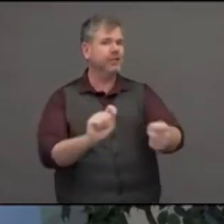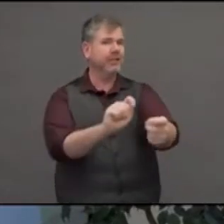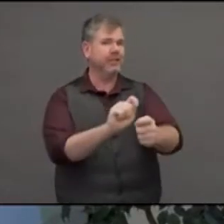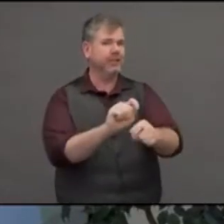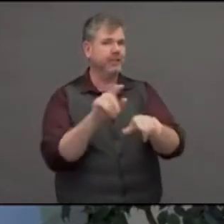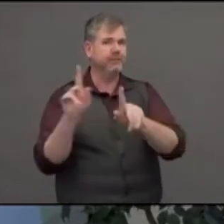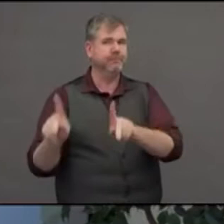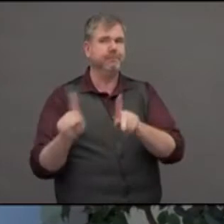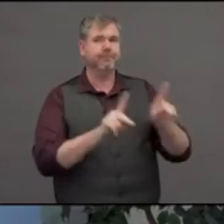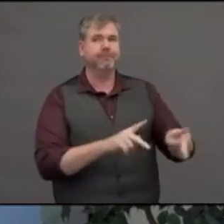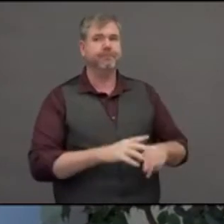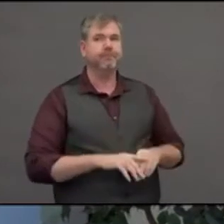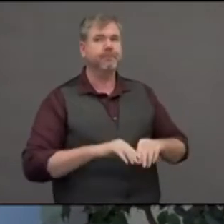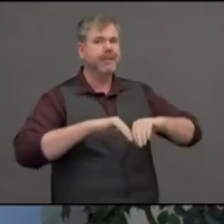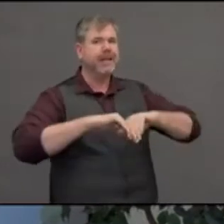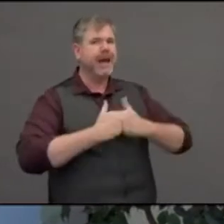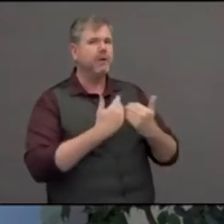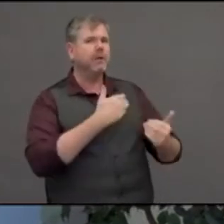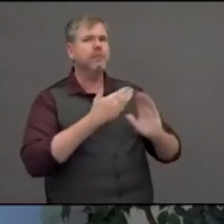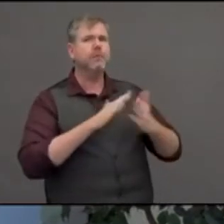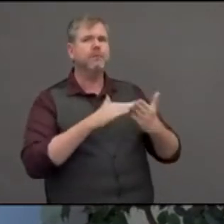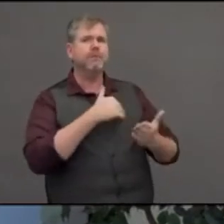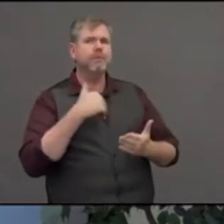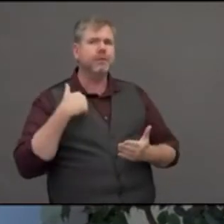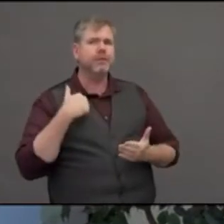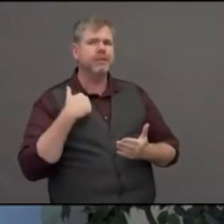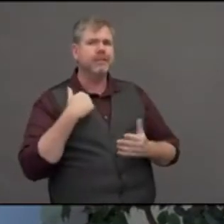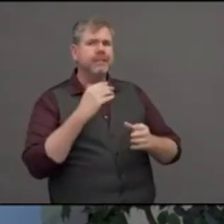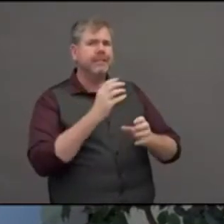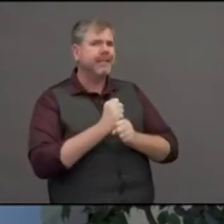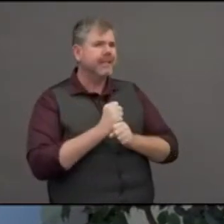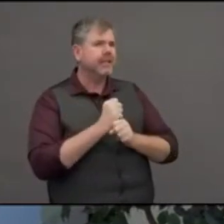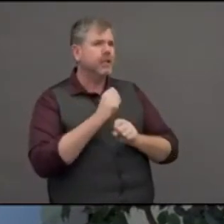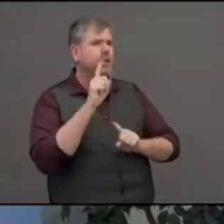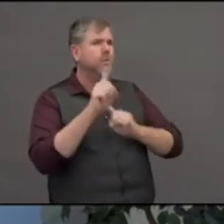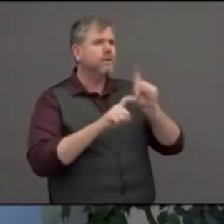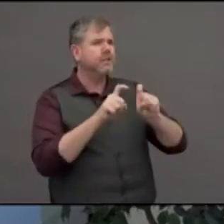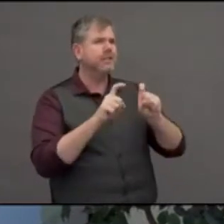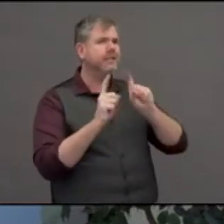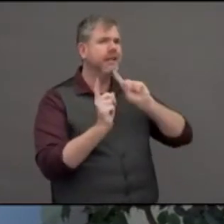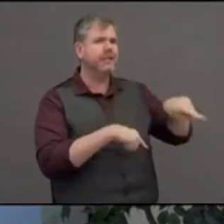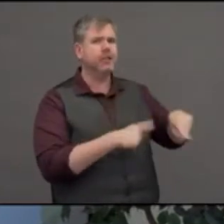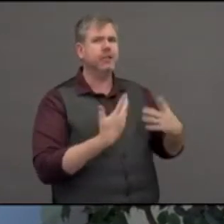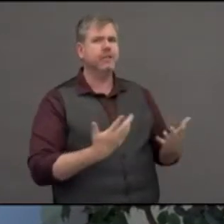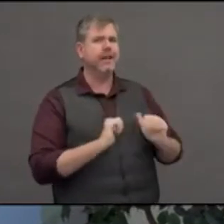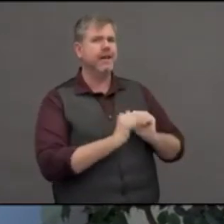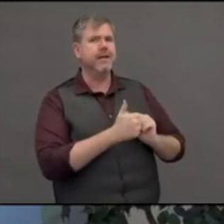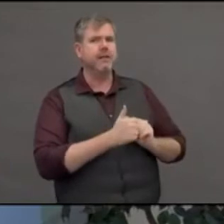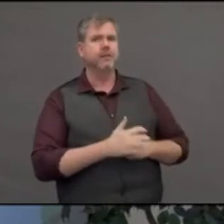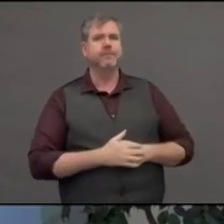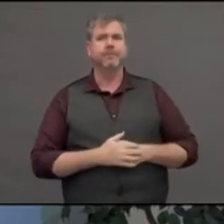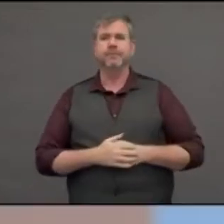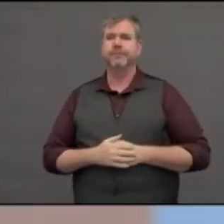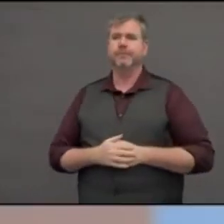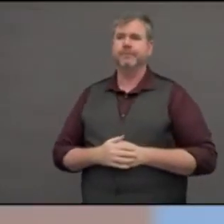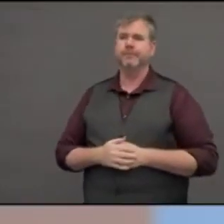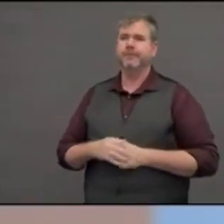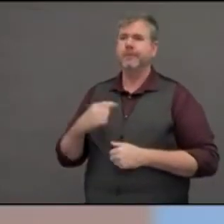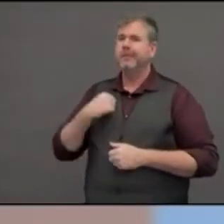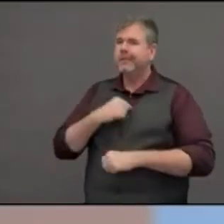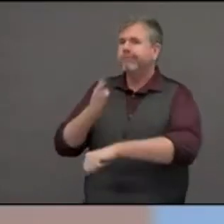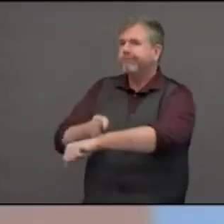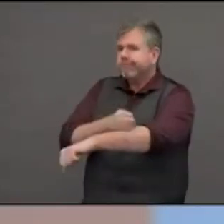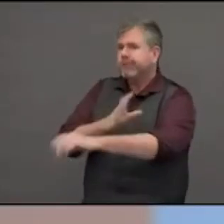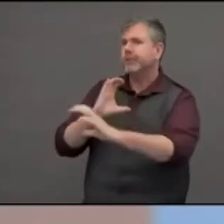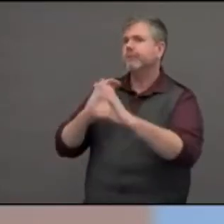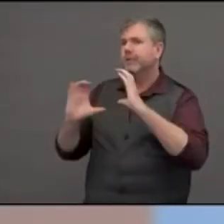question. The evolution, we continue to improve our messaging and improve the science explanation as we go